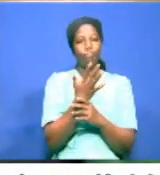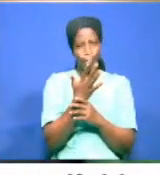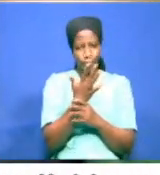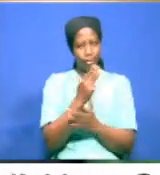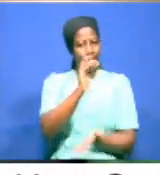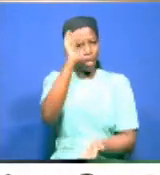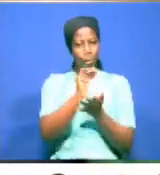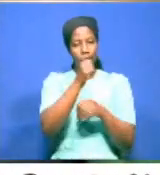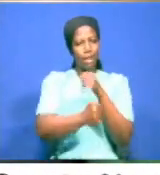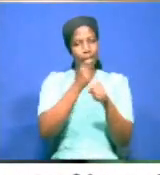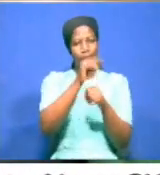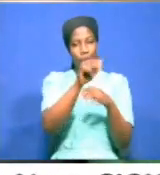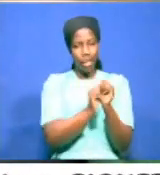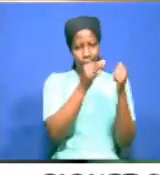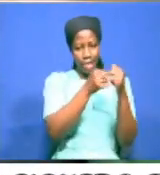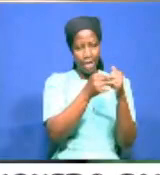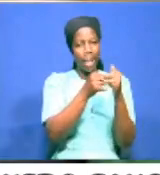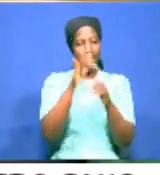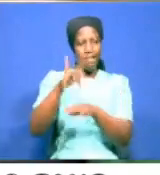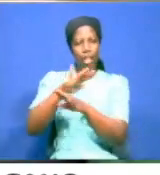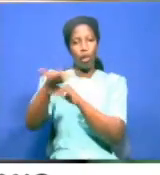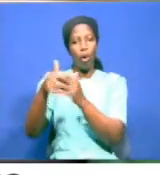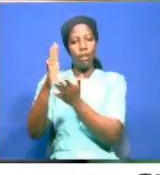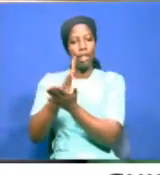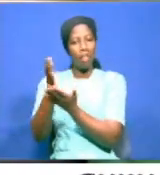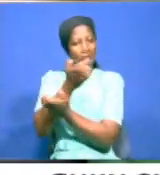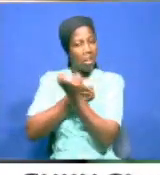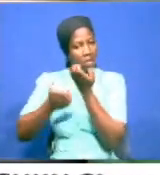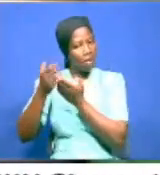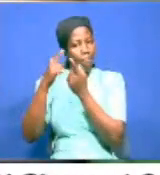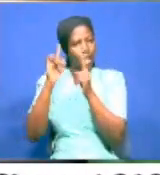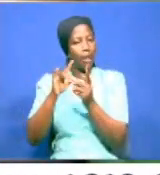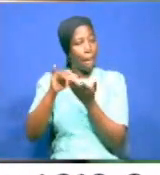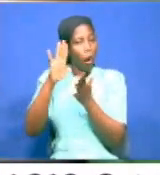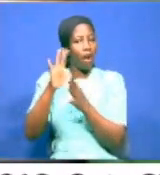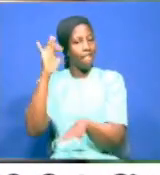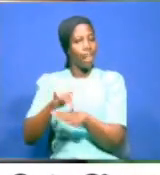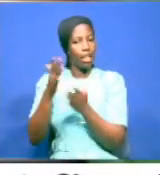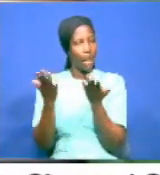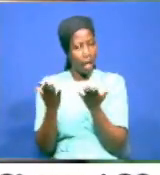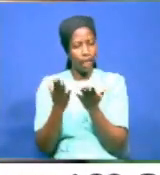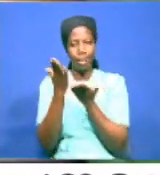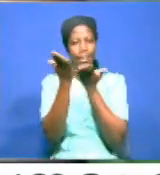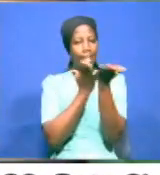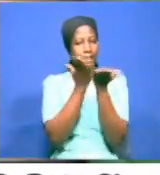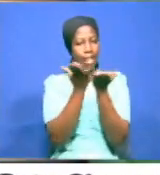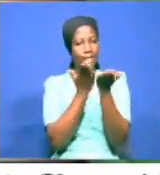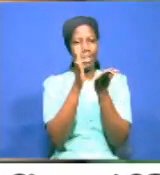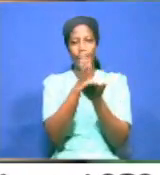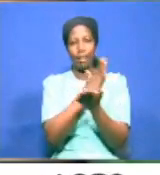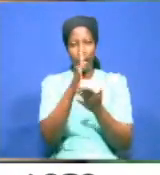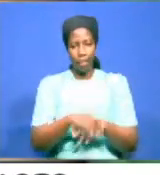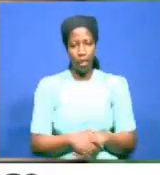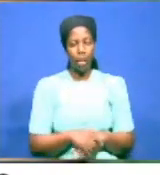2018, was spread across all sectors of the economy, but was more pronounced in service-oriented sectors. The slow growth